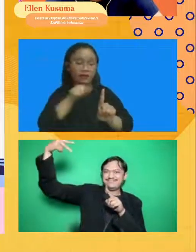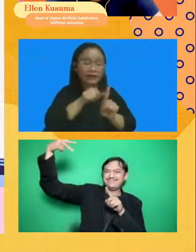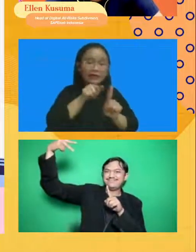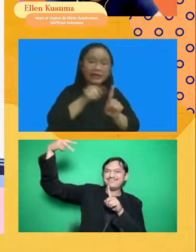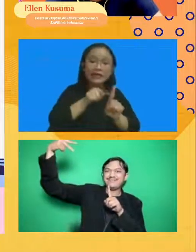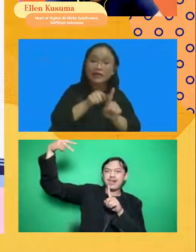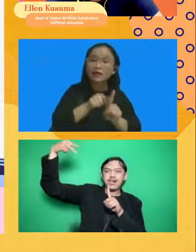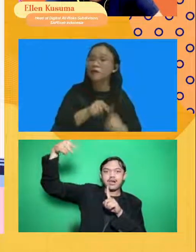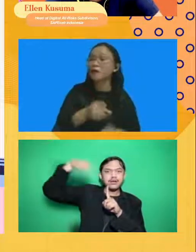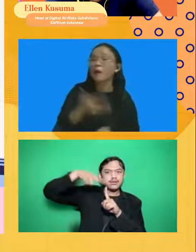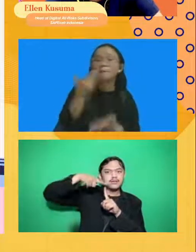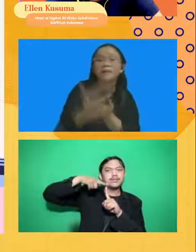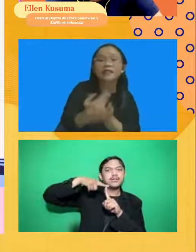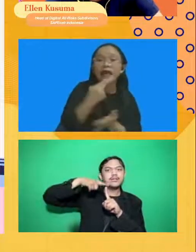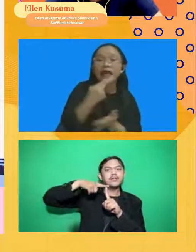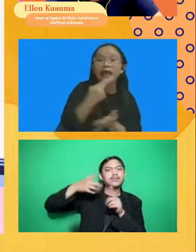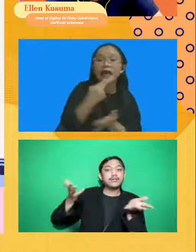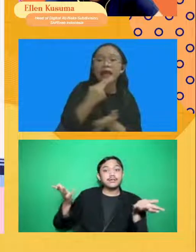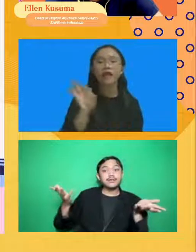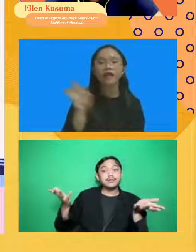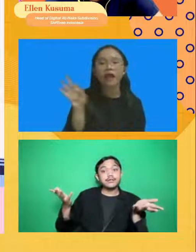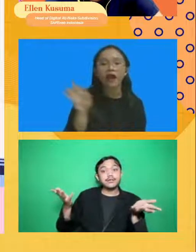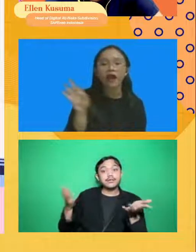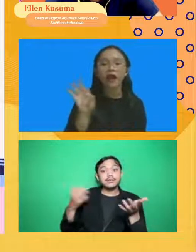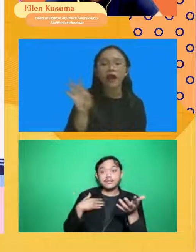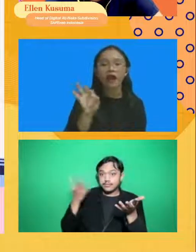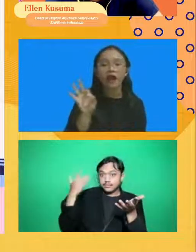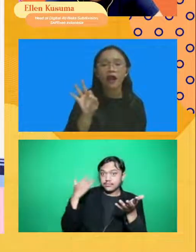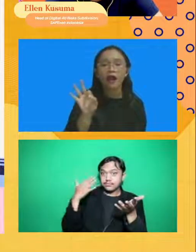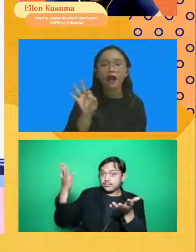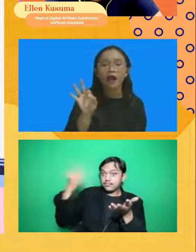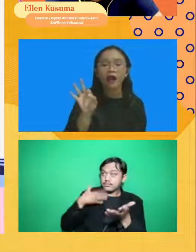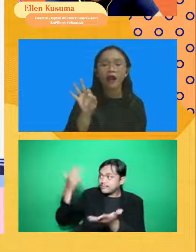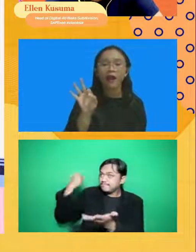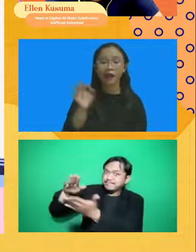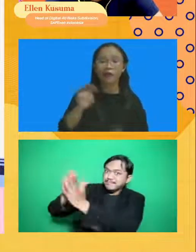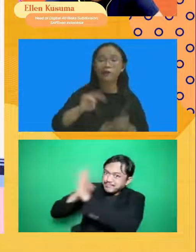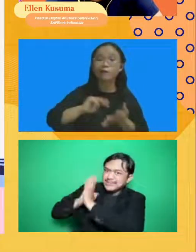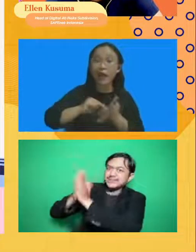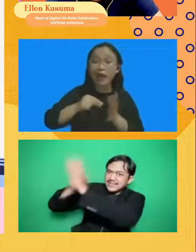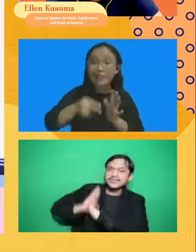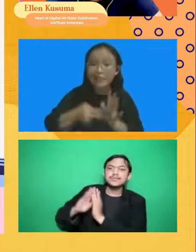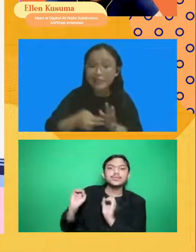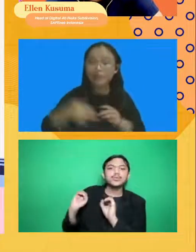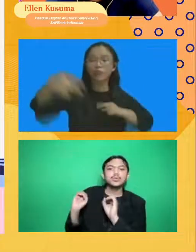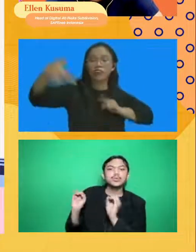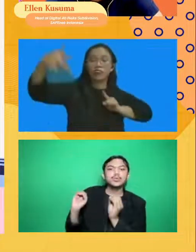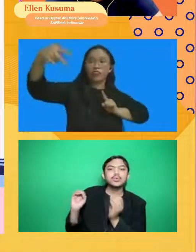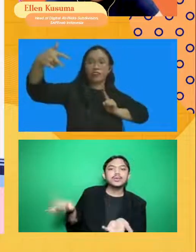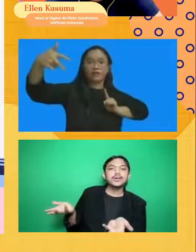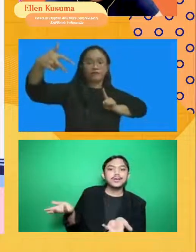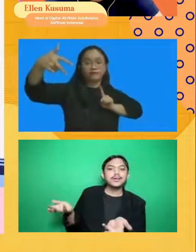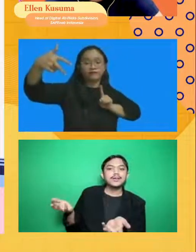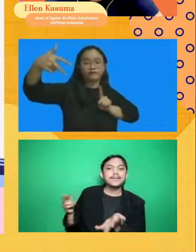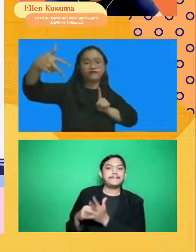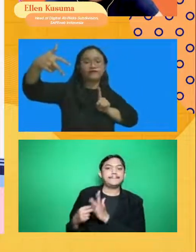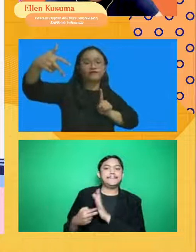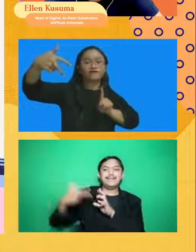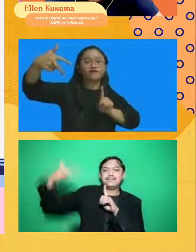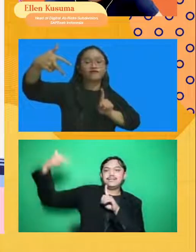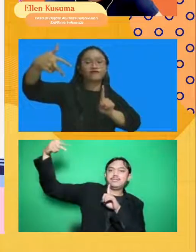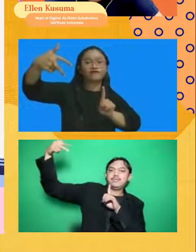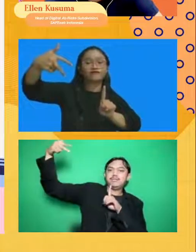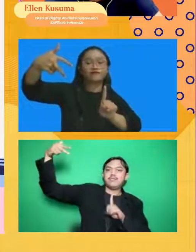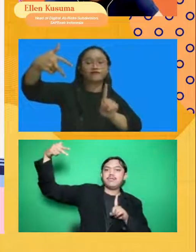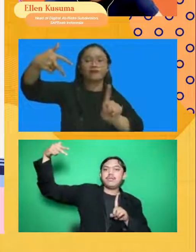on the area, that could mean when you walk in that space, they could produce your